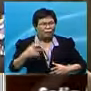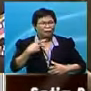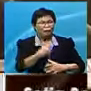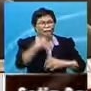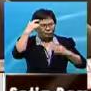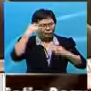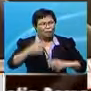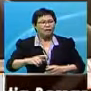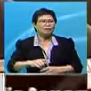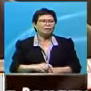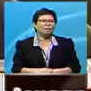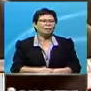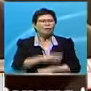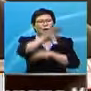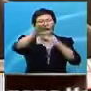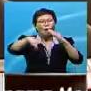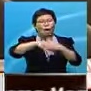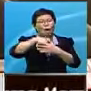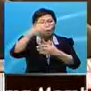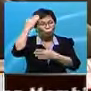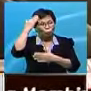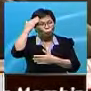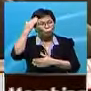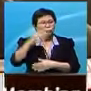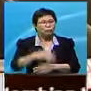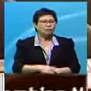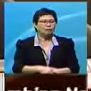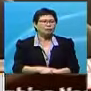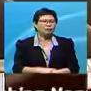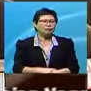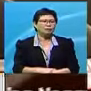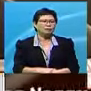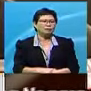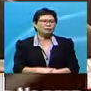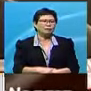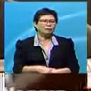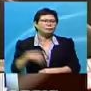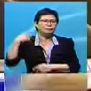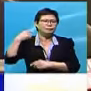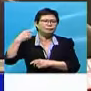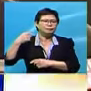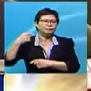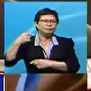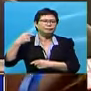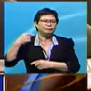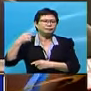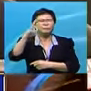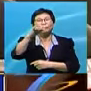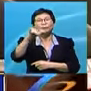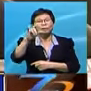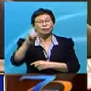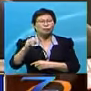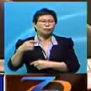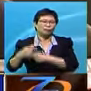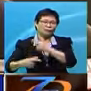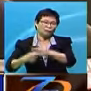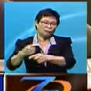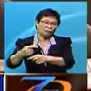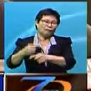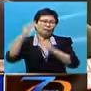Milo's partnership, everybody know Malaysia. Milo has always been part of the heritage of Malaysia, and because we've